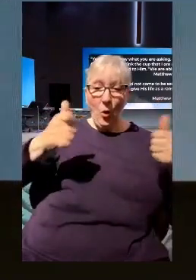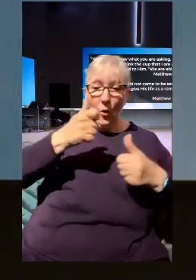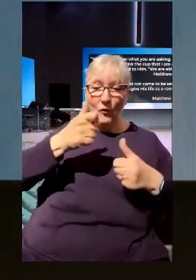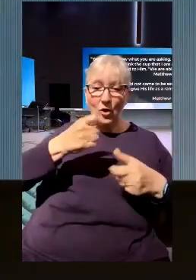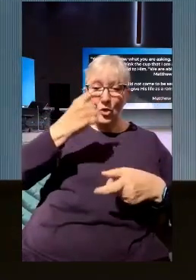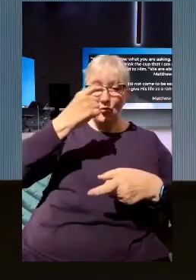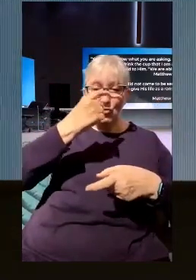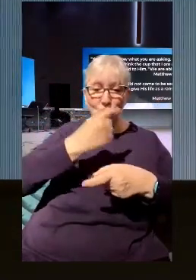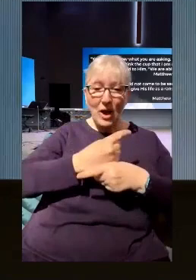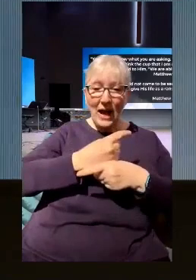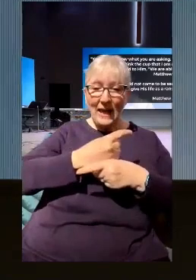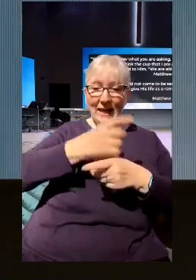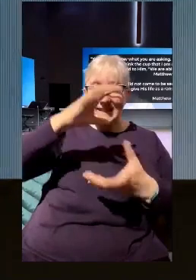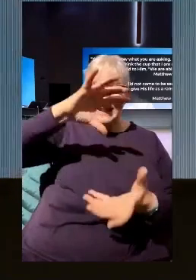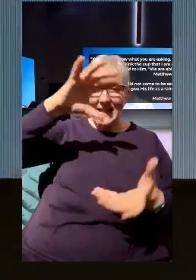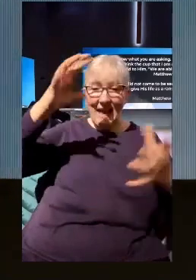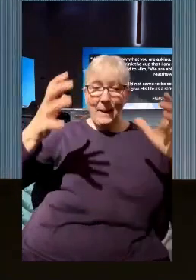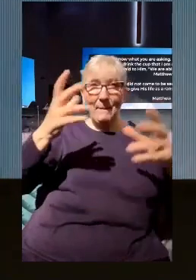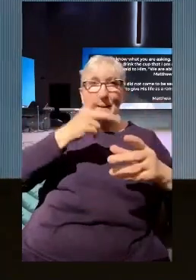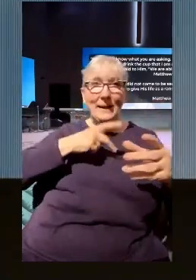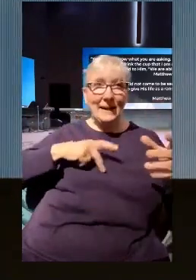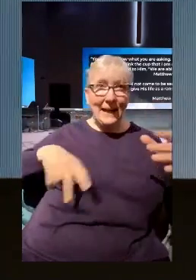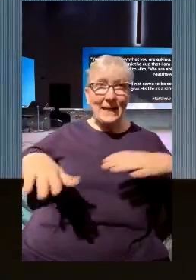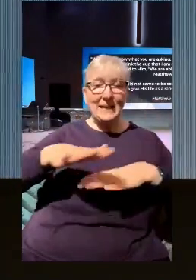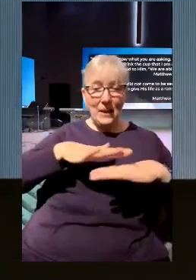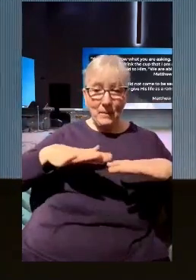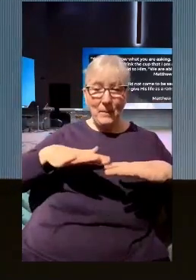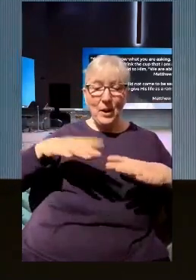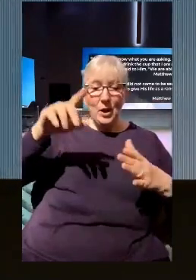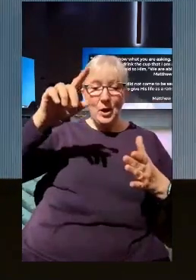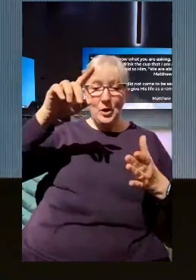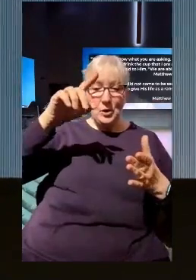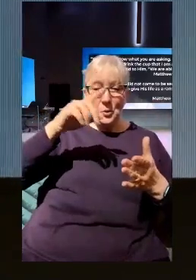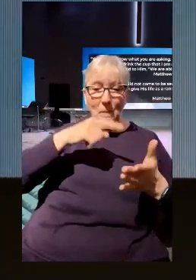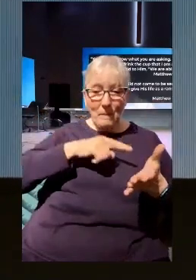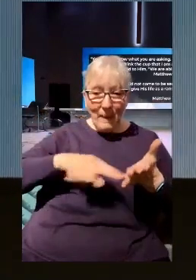this upside down world with my life.